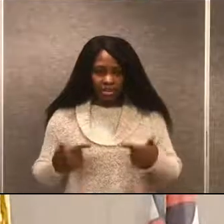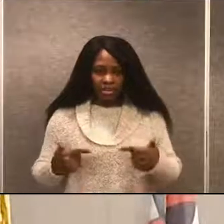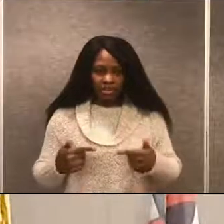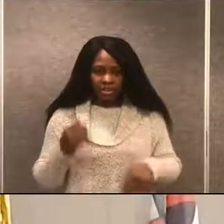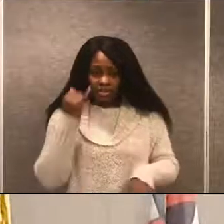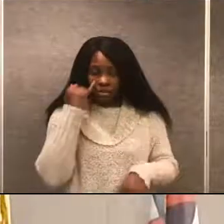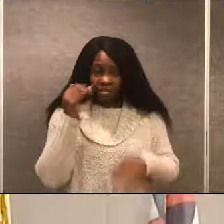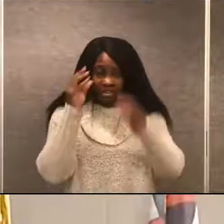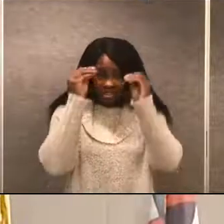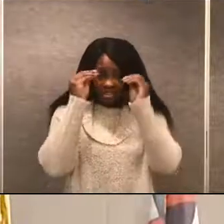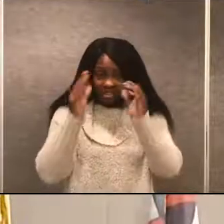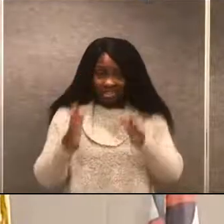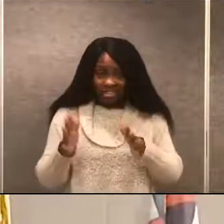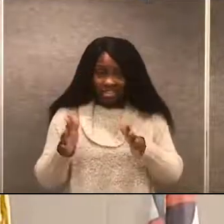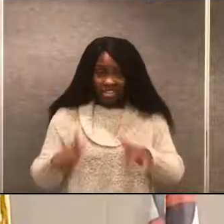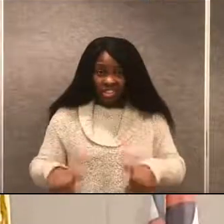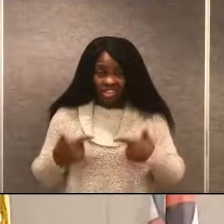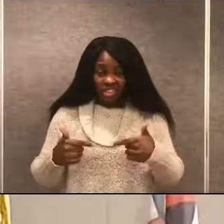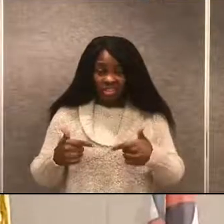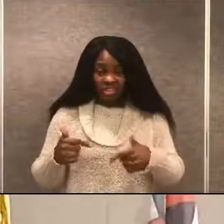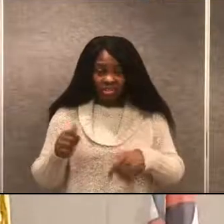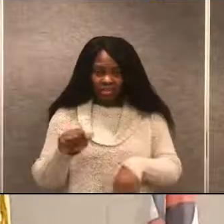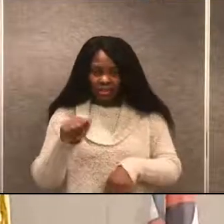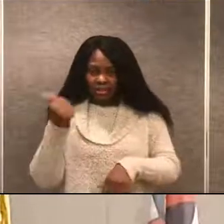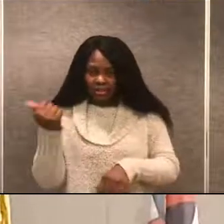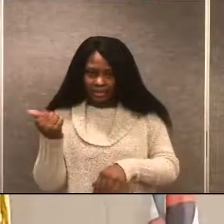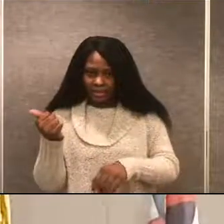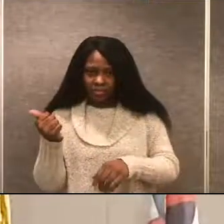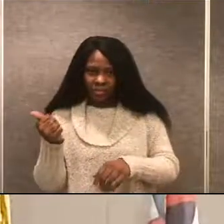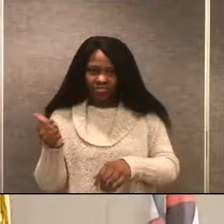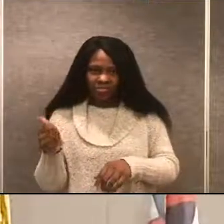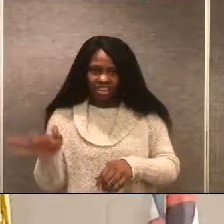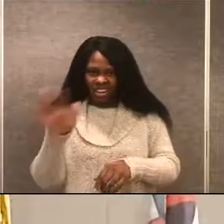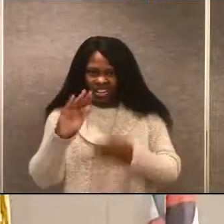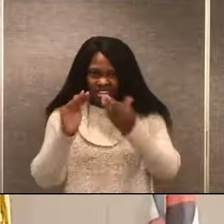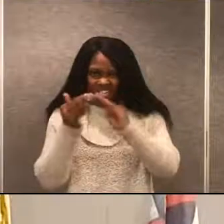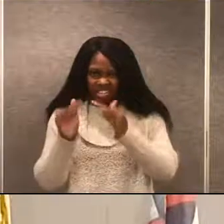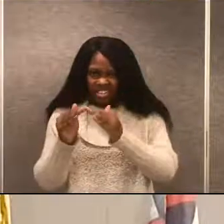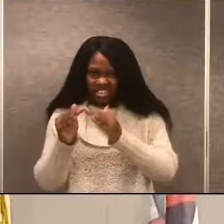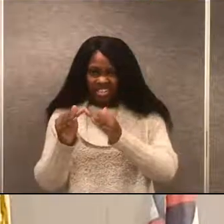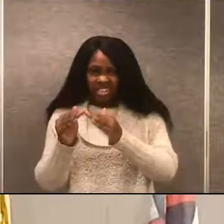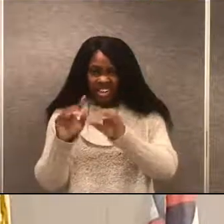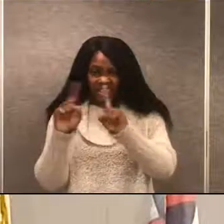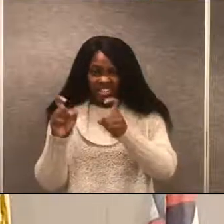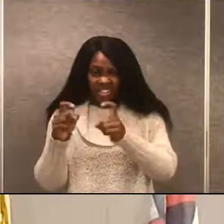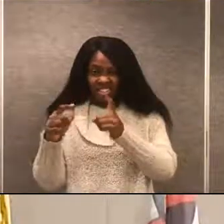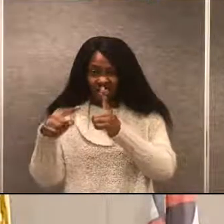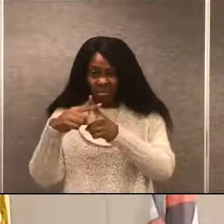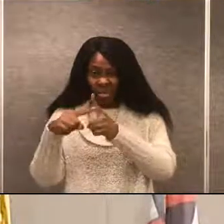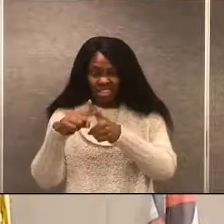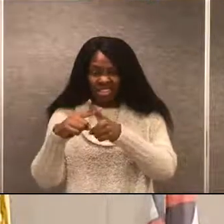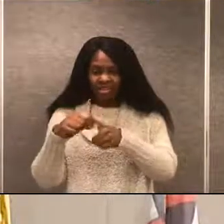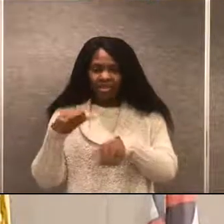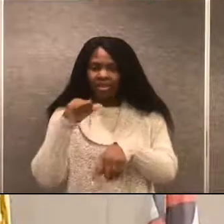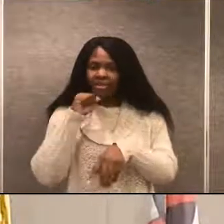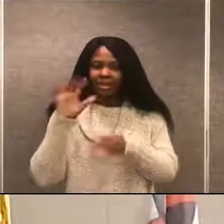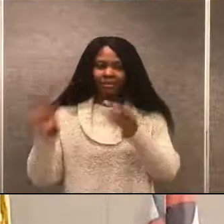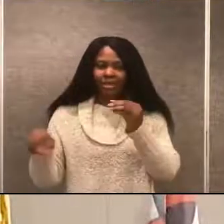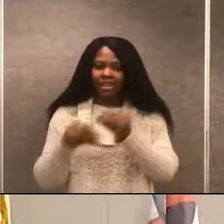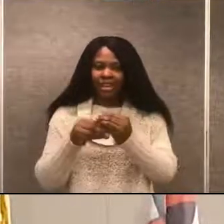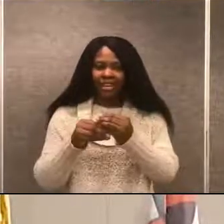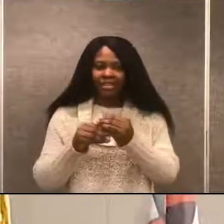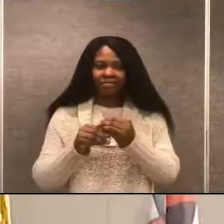that resides in another jurisdiction and tests positive, it will not count towards East